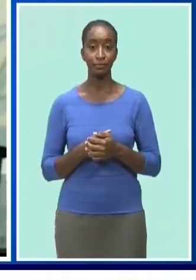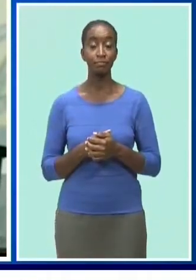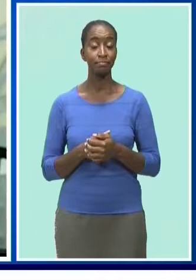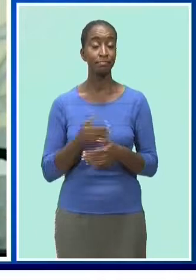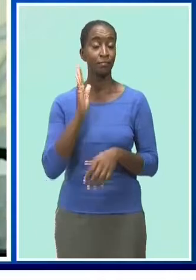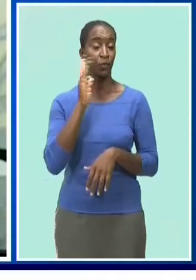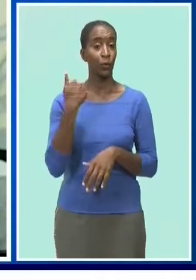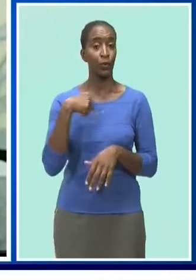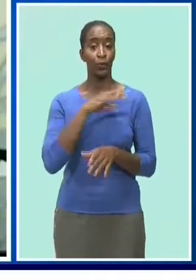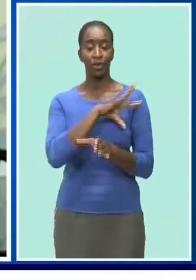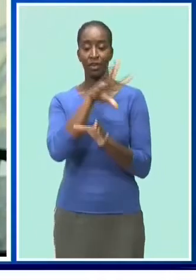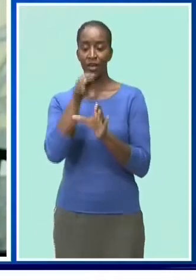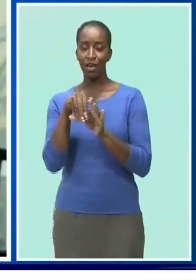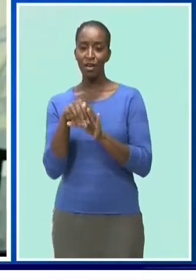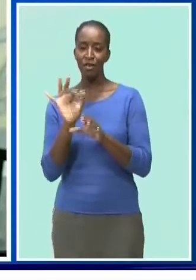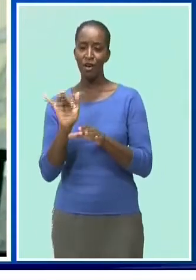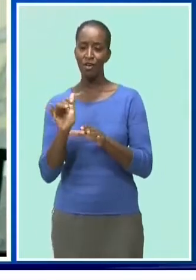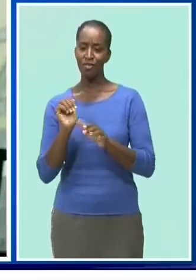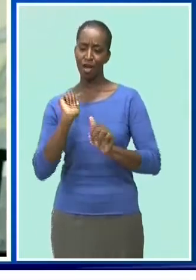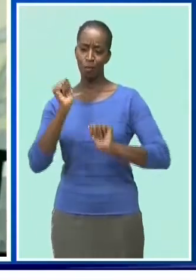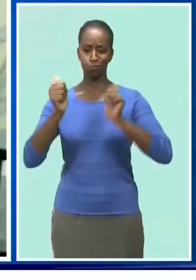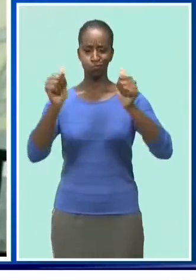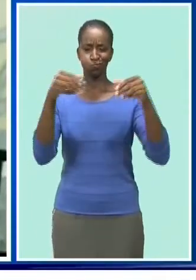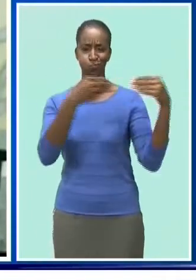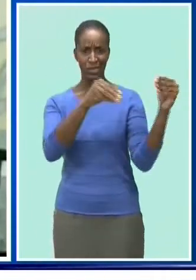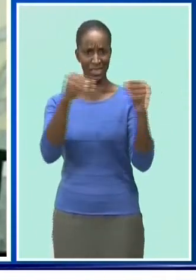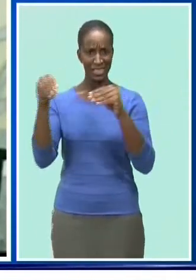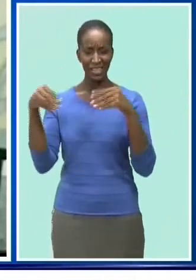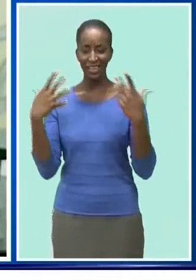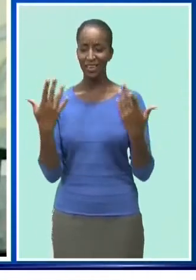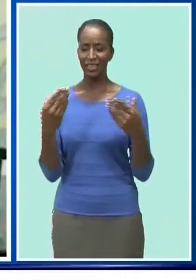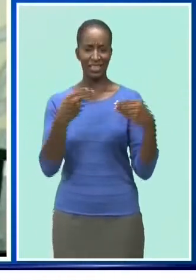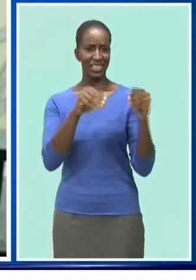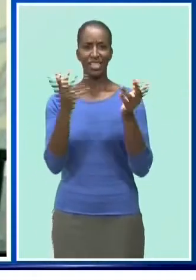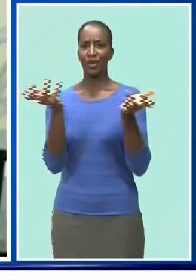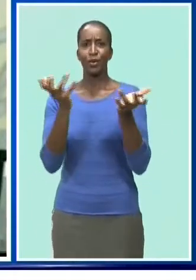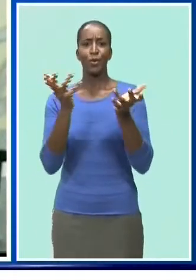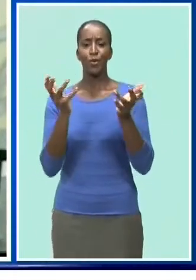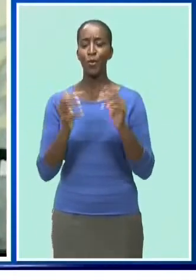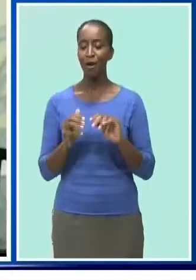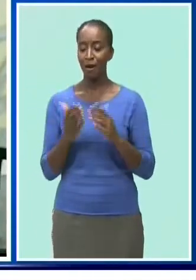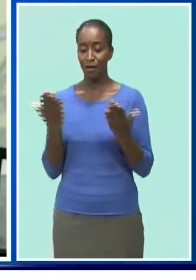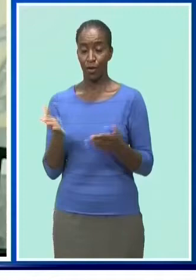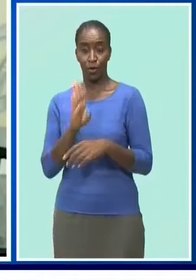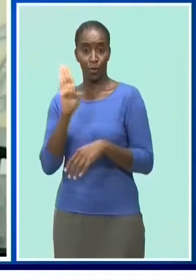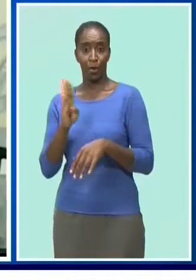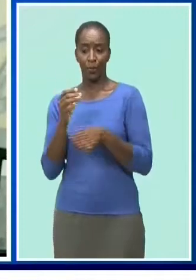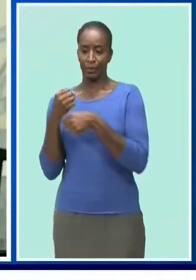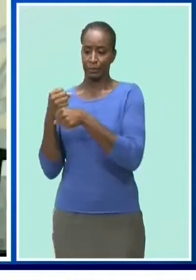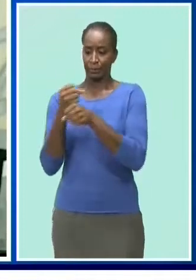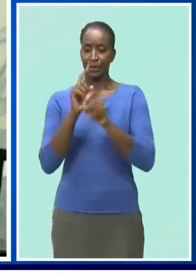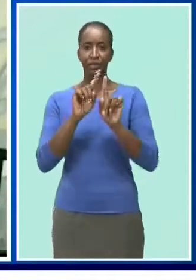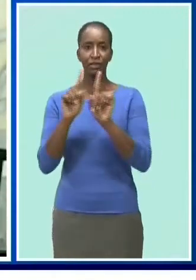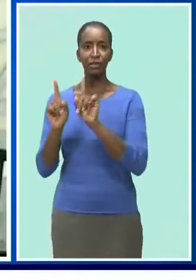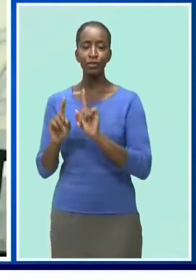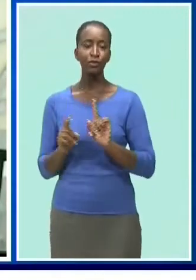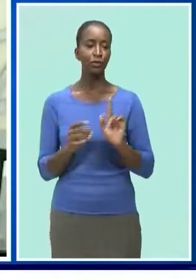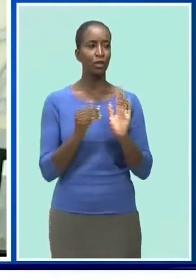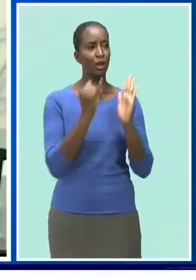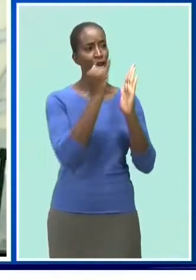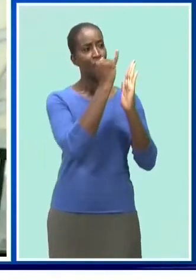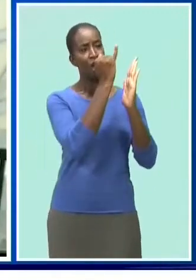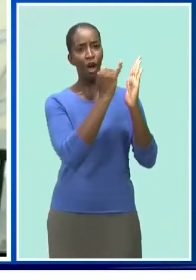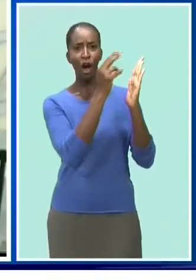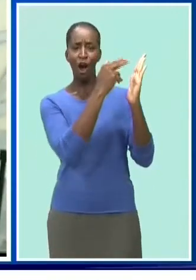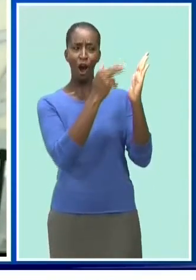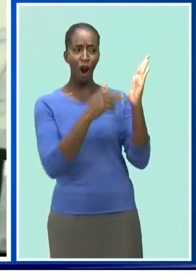Grand Market with a wide cross-section of Barbadian craft, art reproductions, and wonderful things for the home and